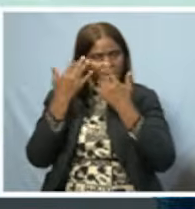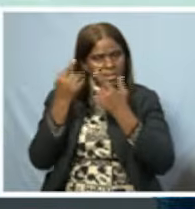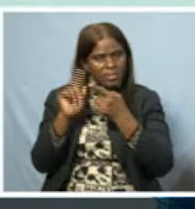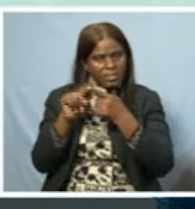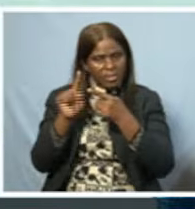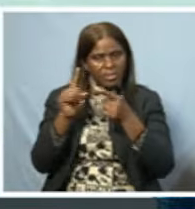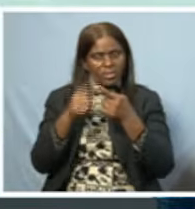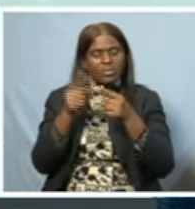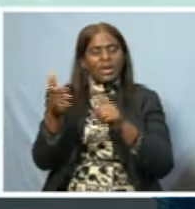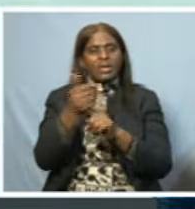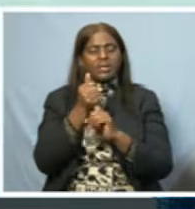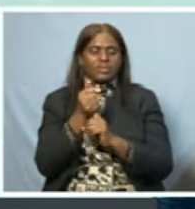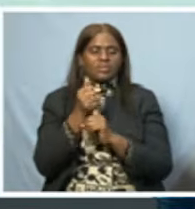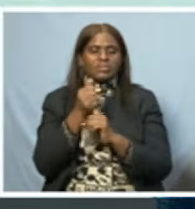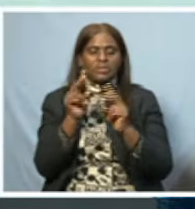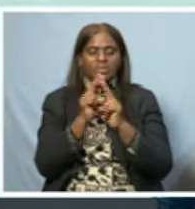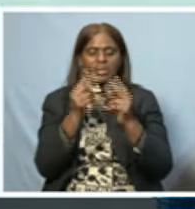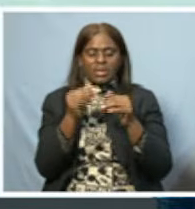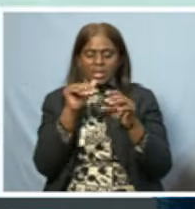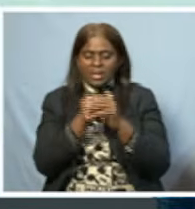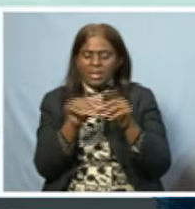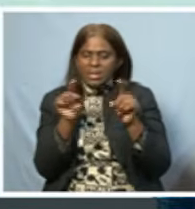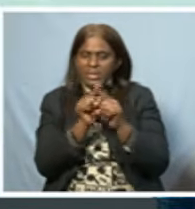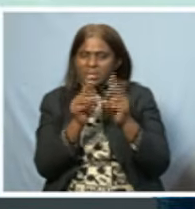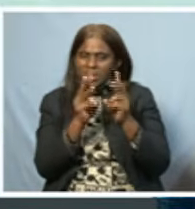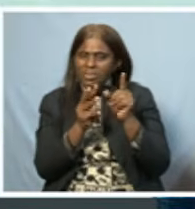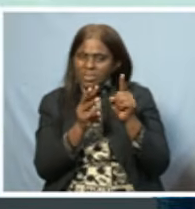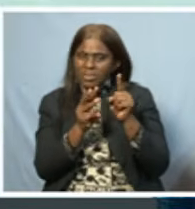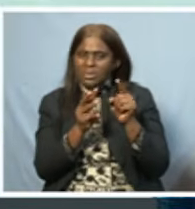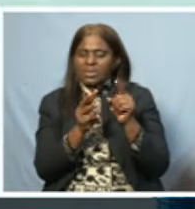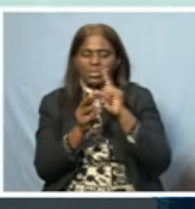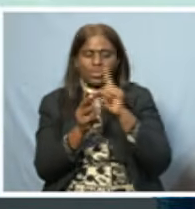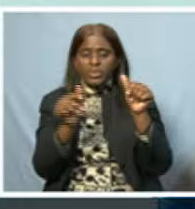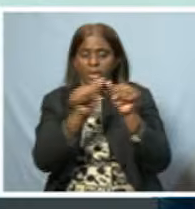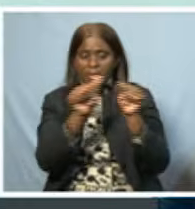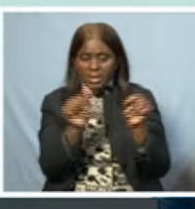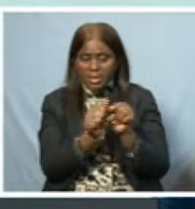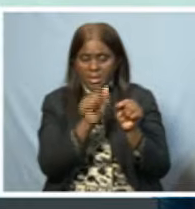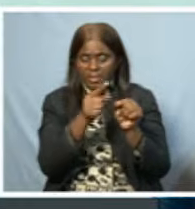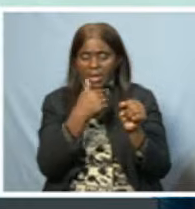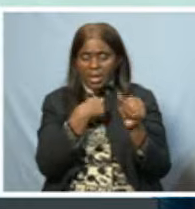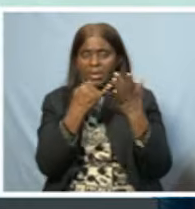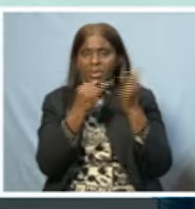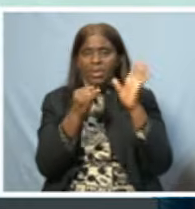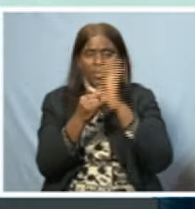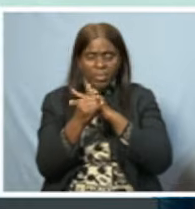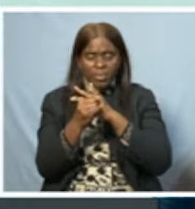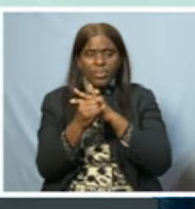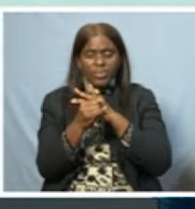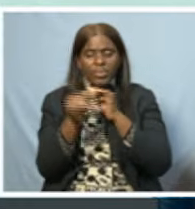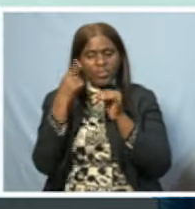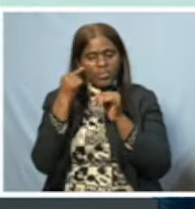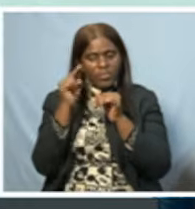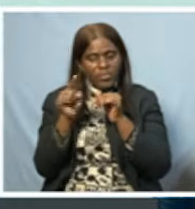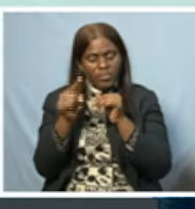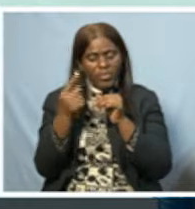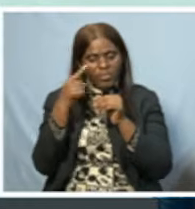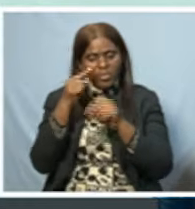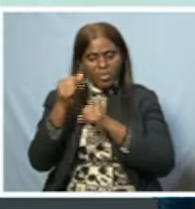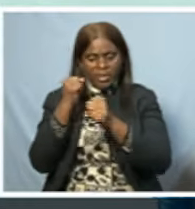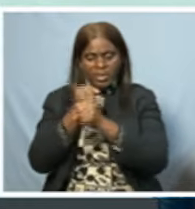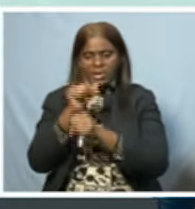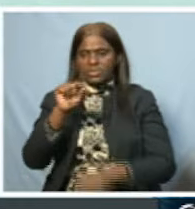needed, and that's saving our procurement, as well as matters in time, but which surrounding procurement. The dumping